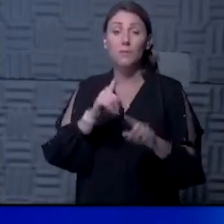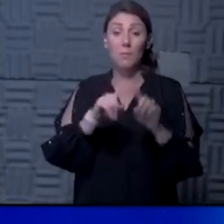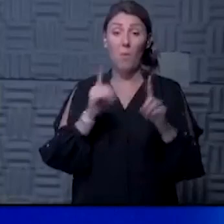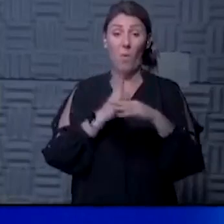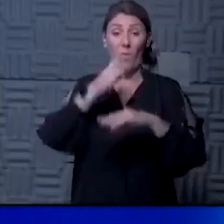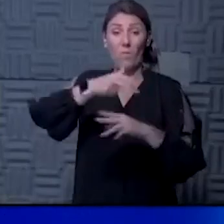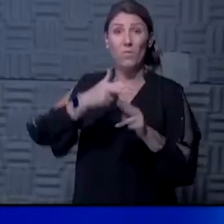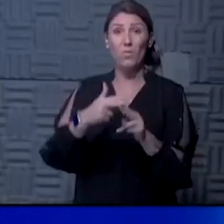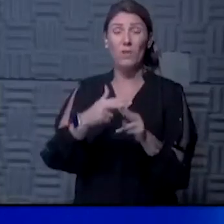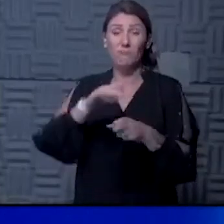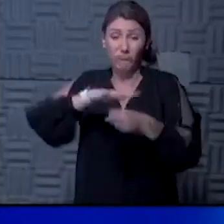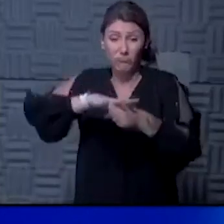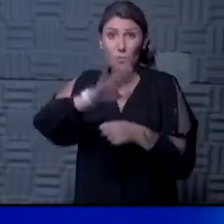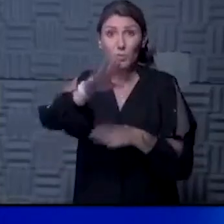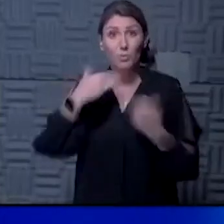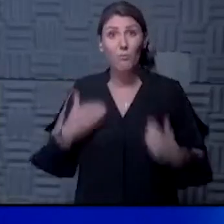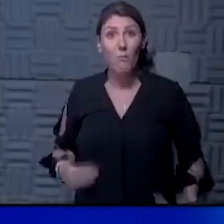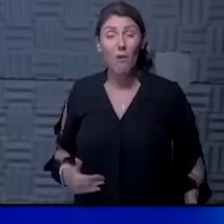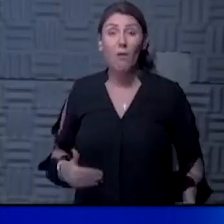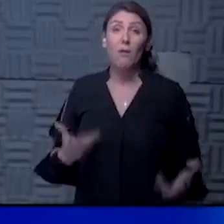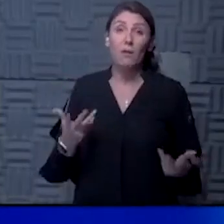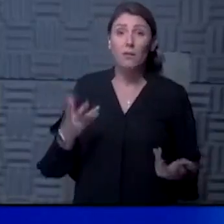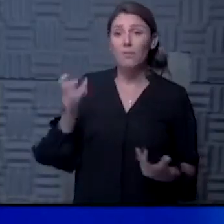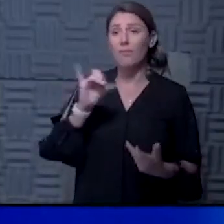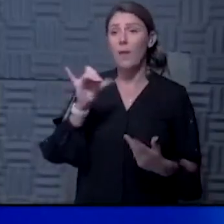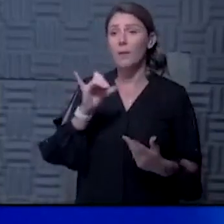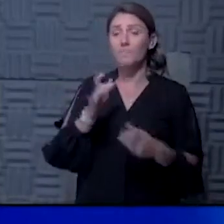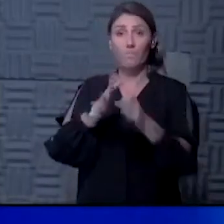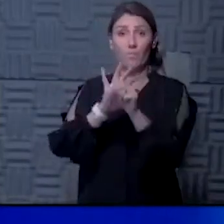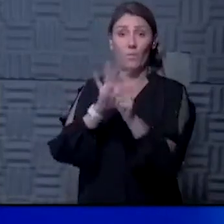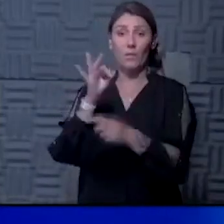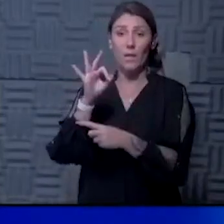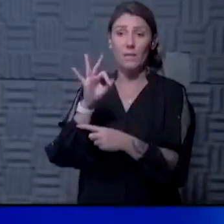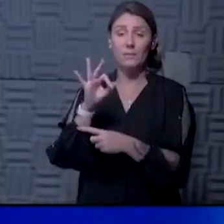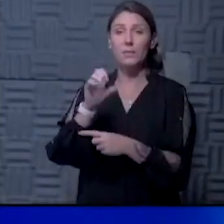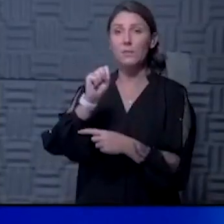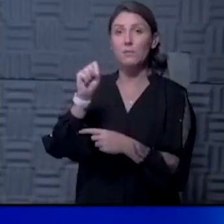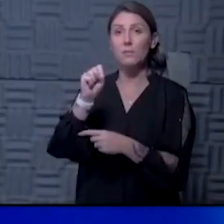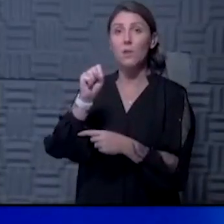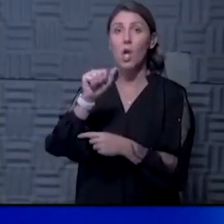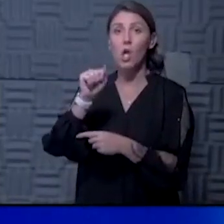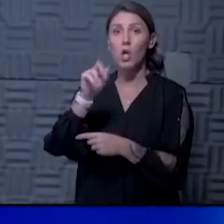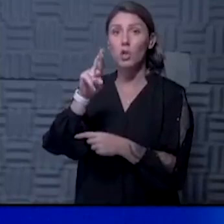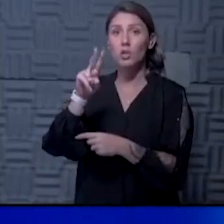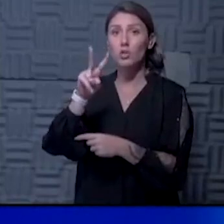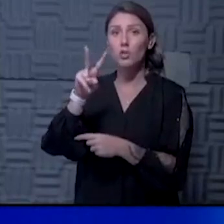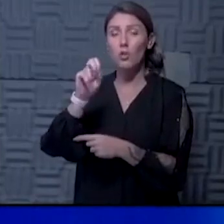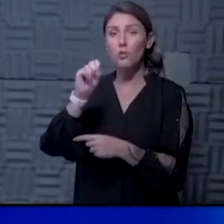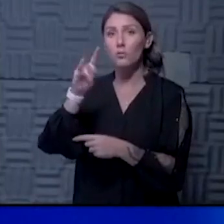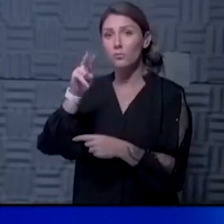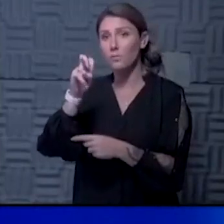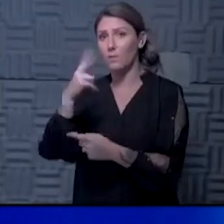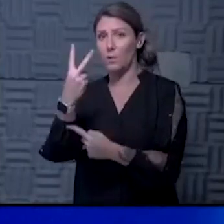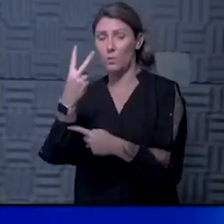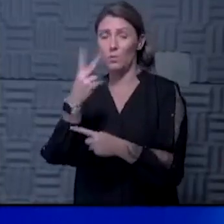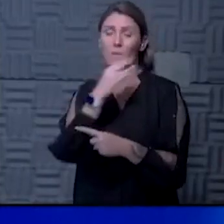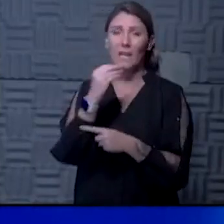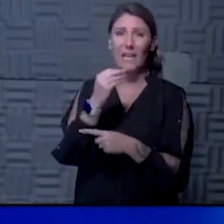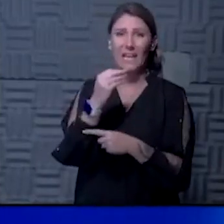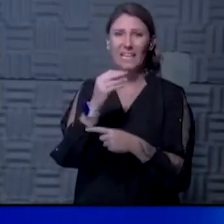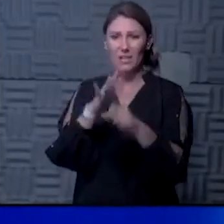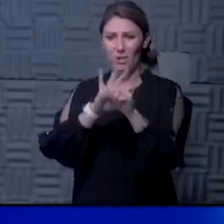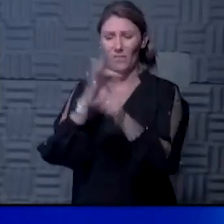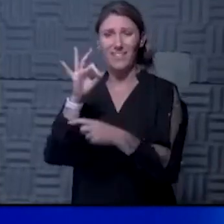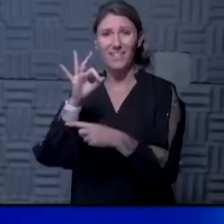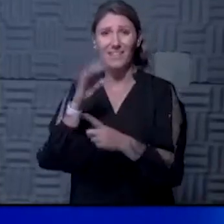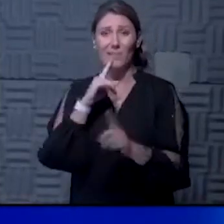on your body, and so as a result, things like COVID-19 or SARS-CoV-2, the novel coronavirus, when you get